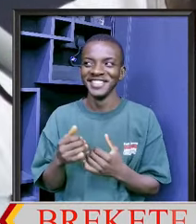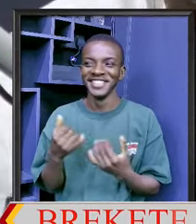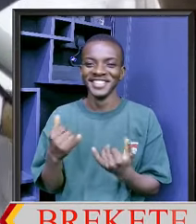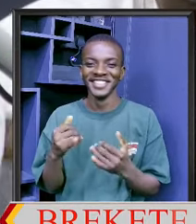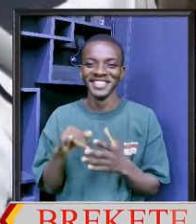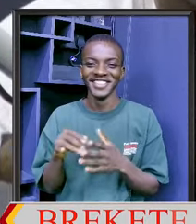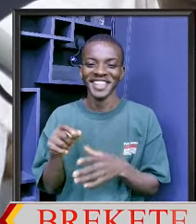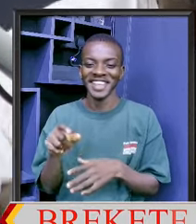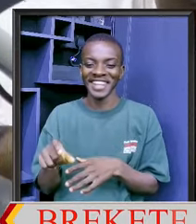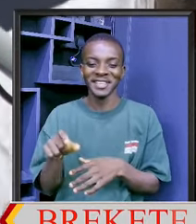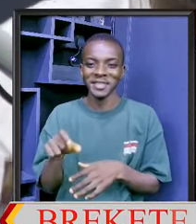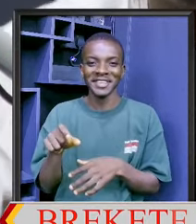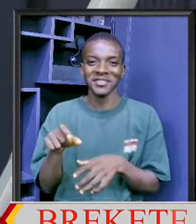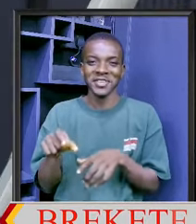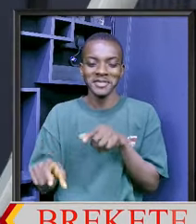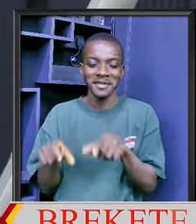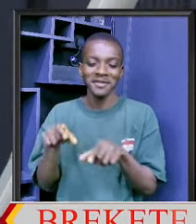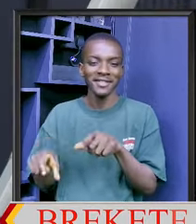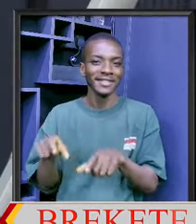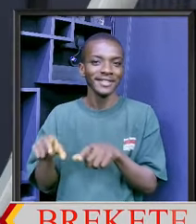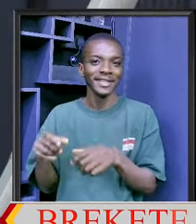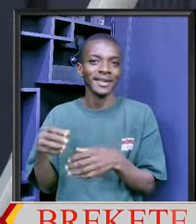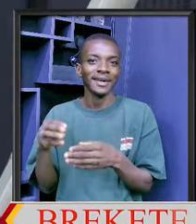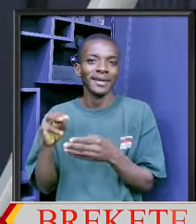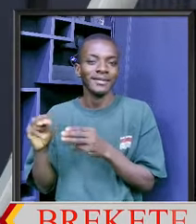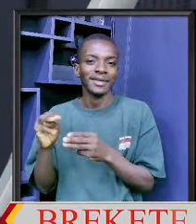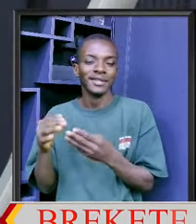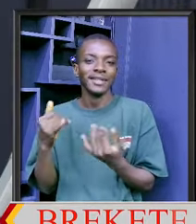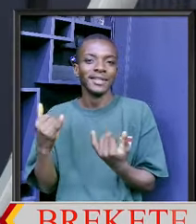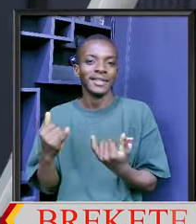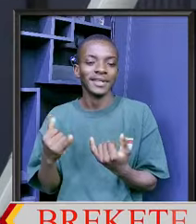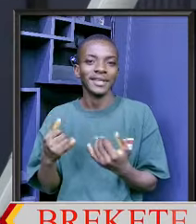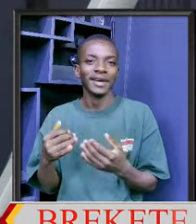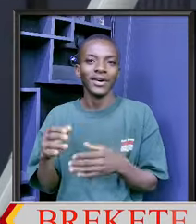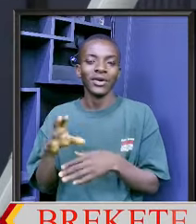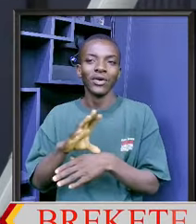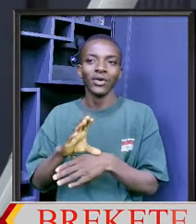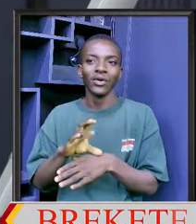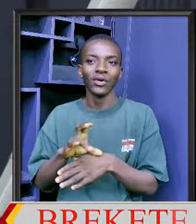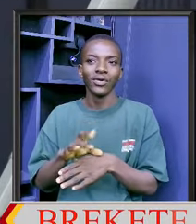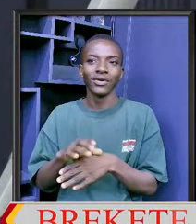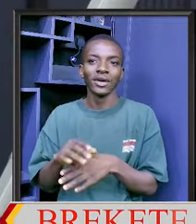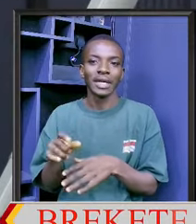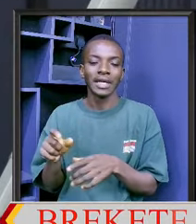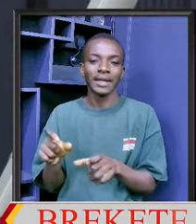then they do chuku chuku chuku chuku manually. Now computer go do